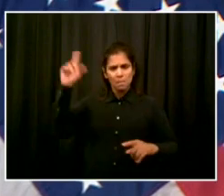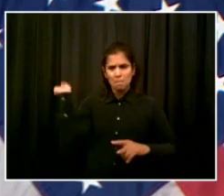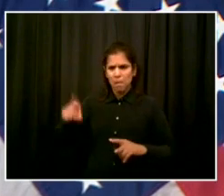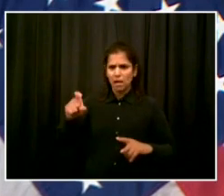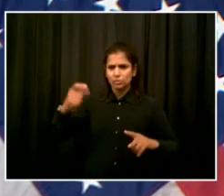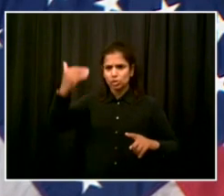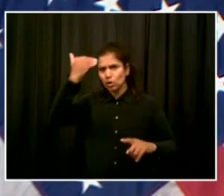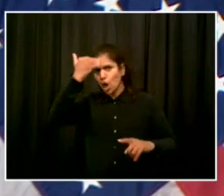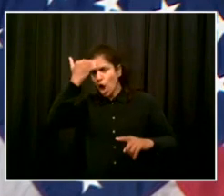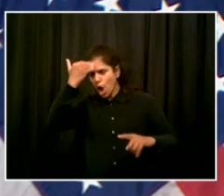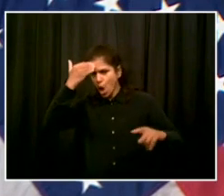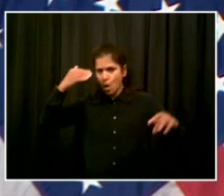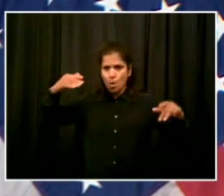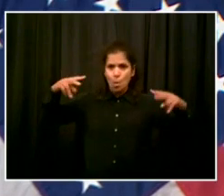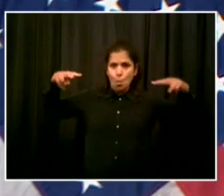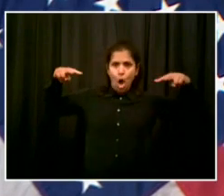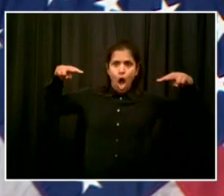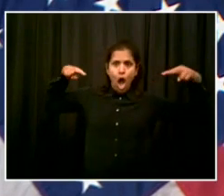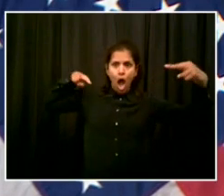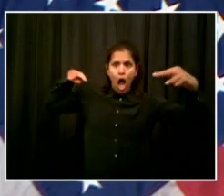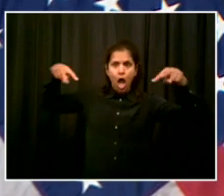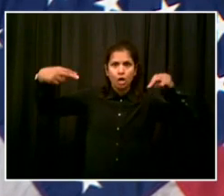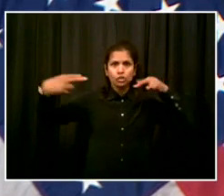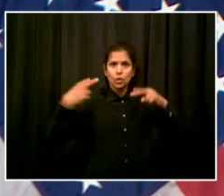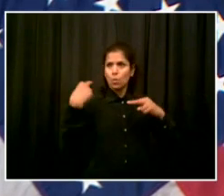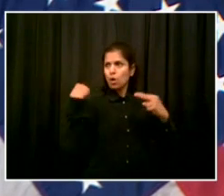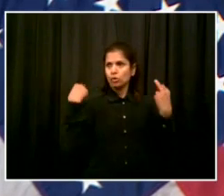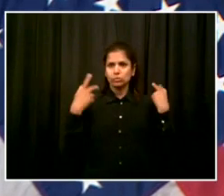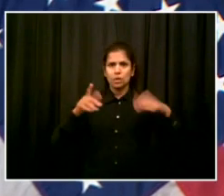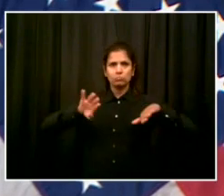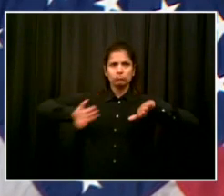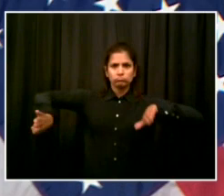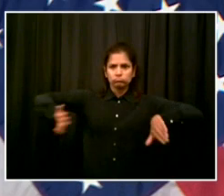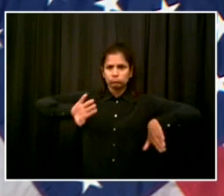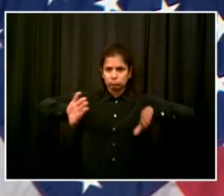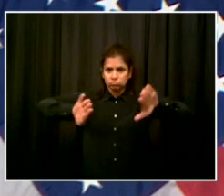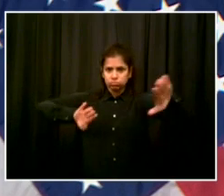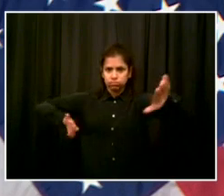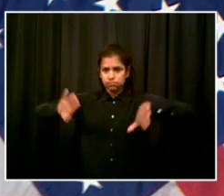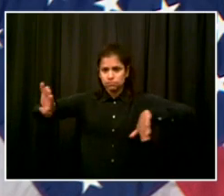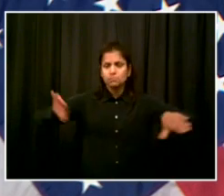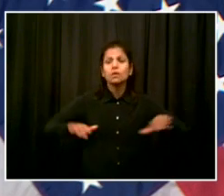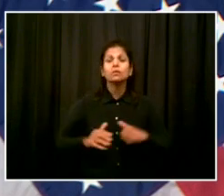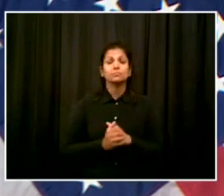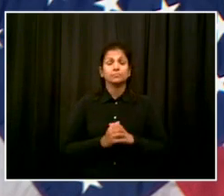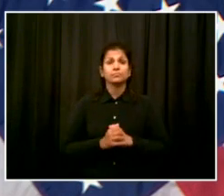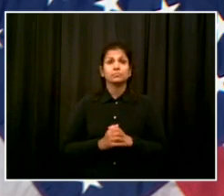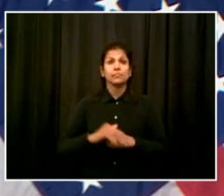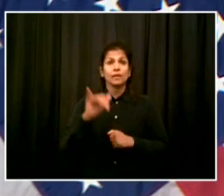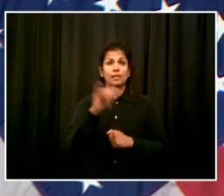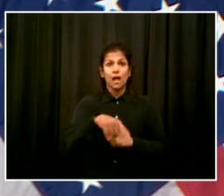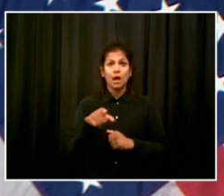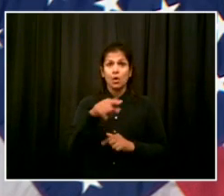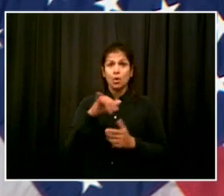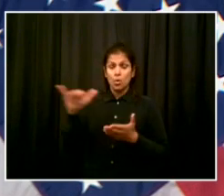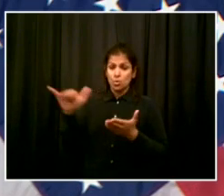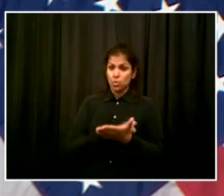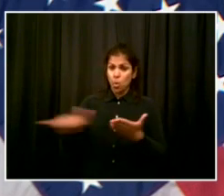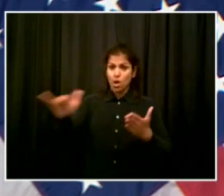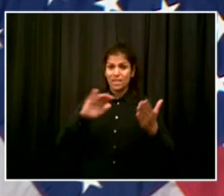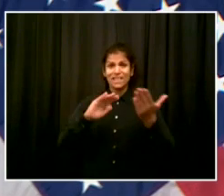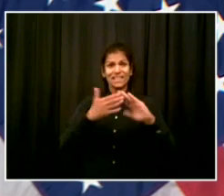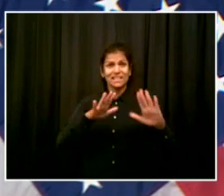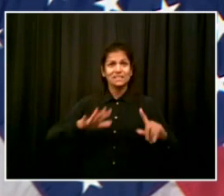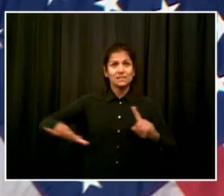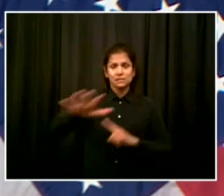seen throughout New York City, but very much localized in certain neighborhoods and even certain blocks. The men and women of this